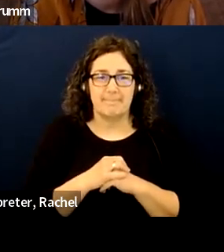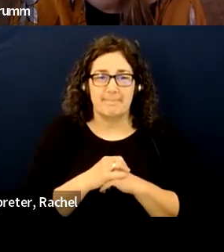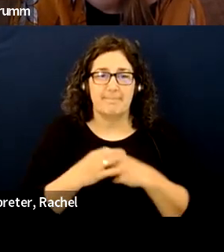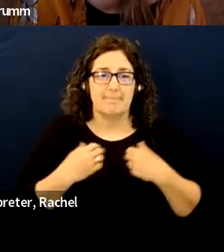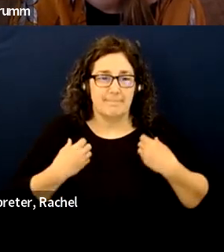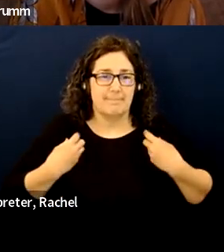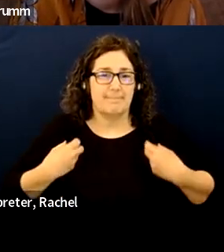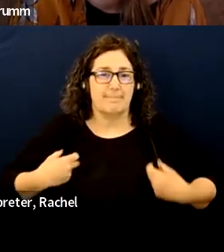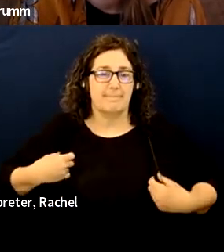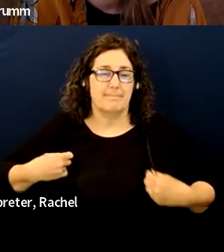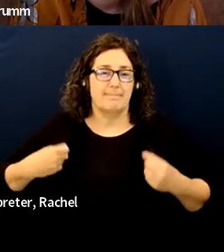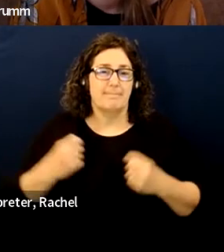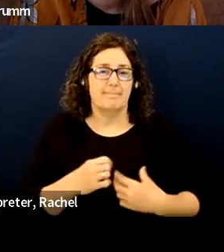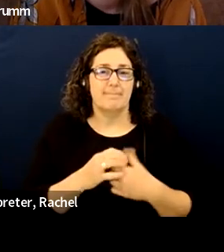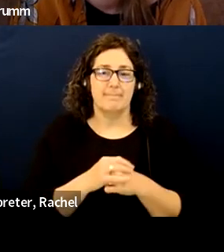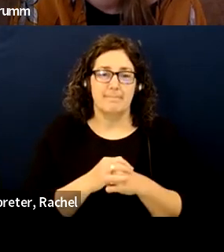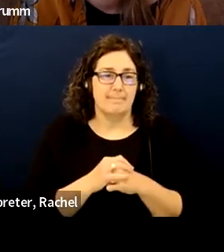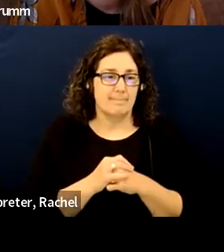Yeah.